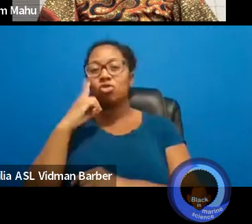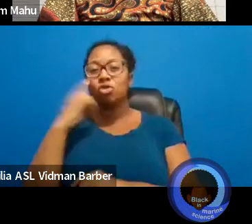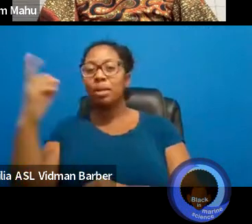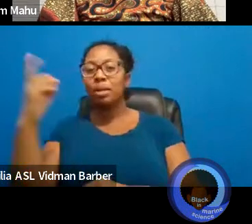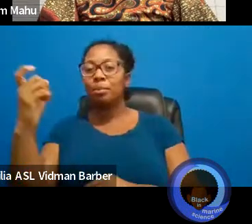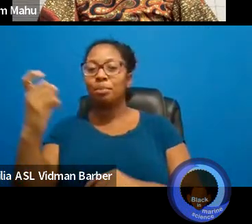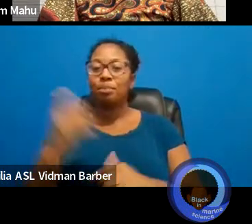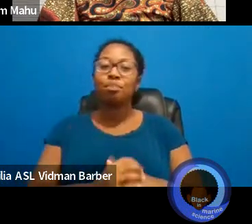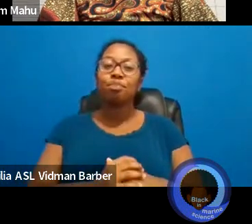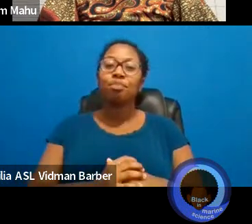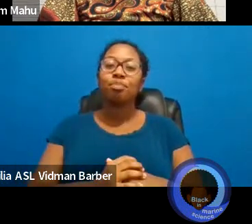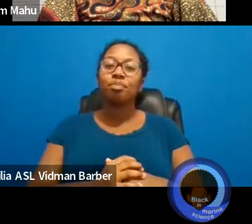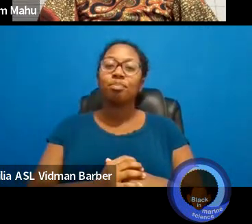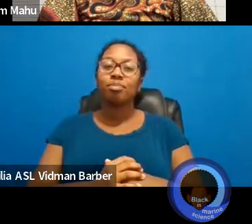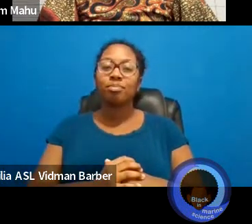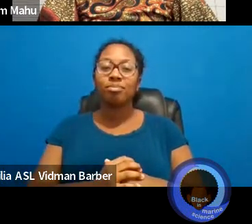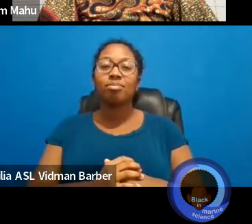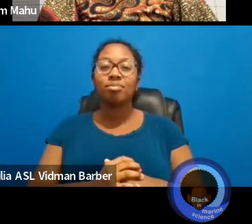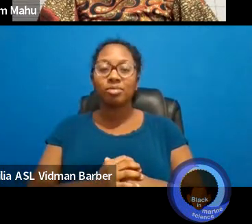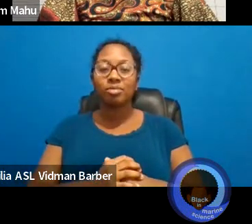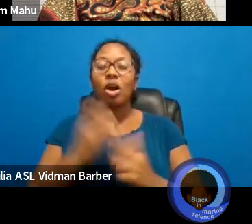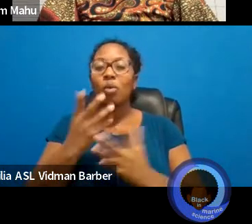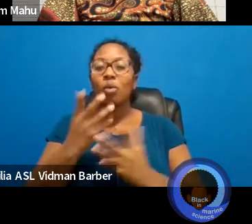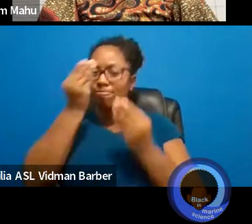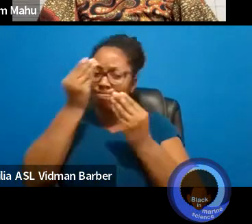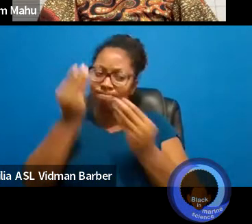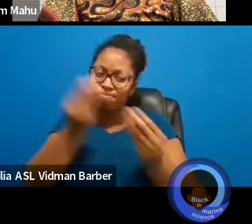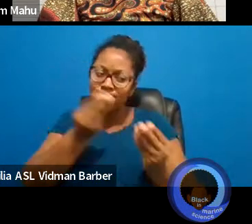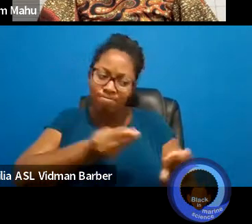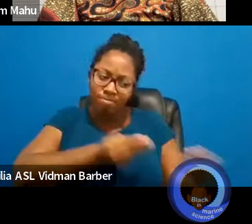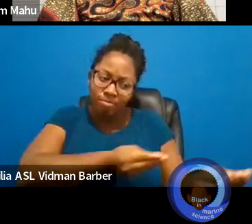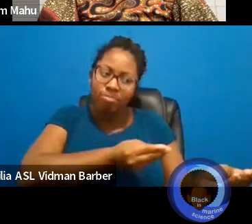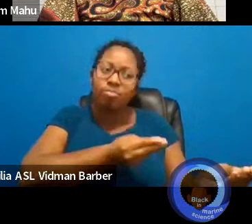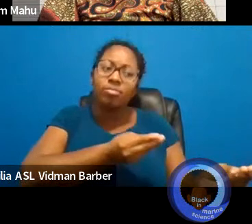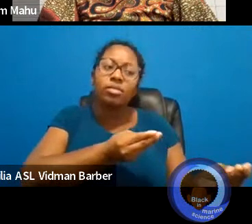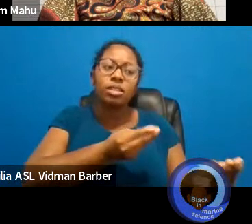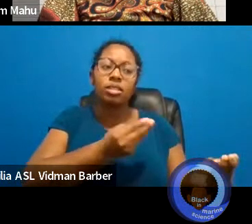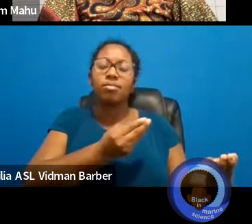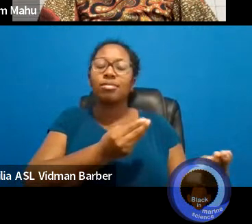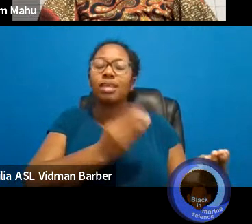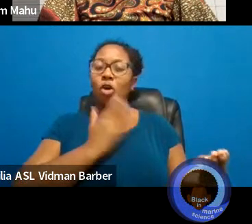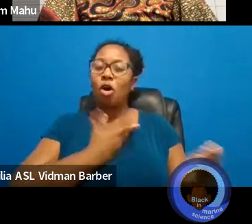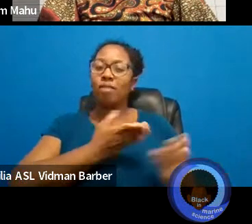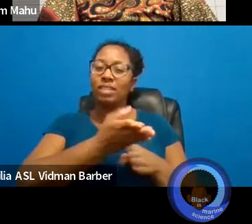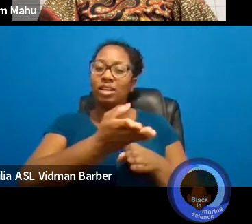yourself. So this is what I want to give to the next generation in the field of marine science.